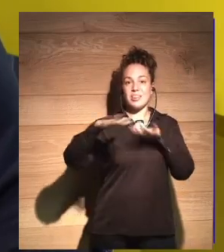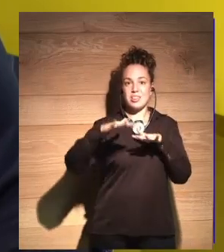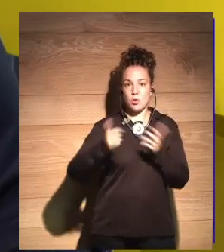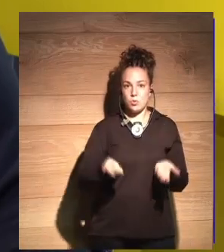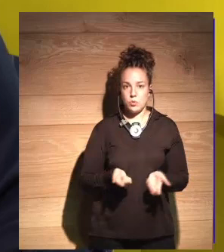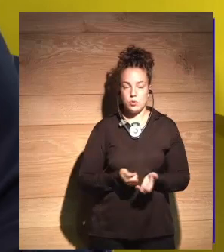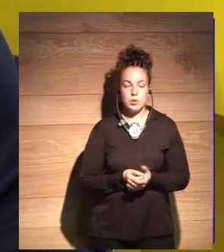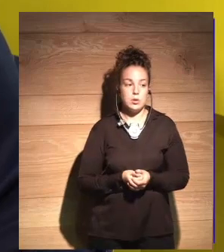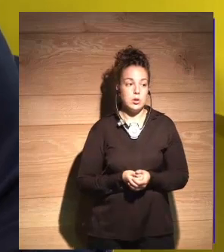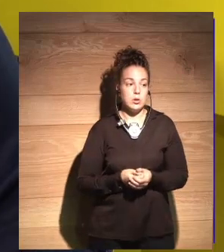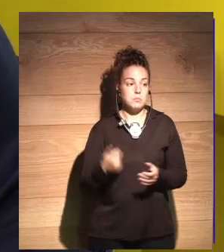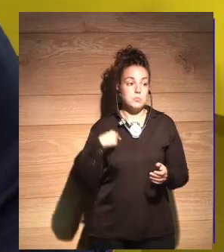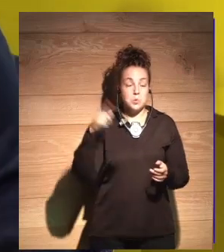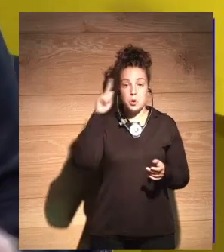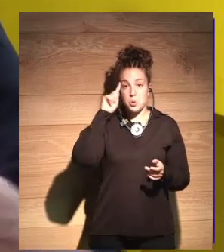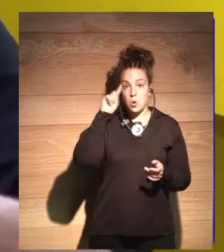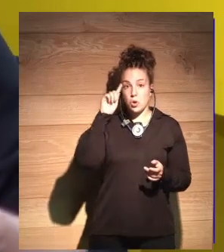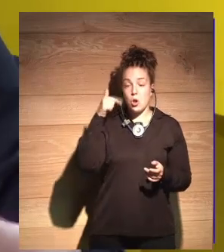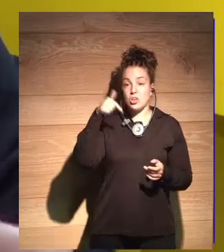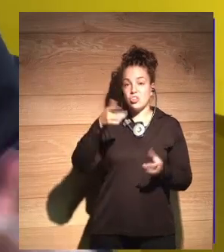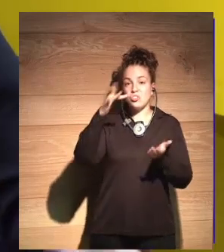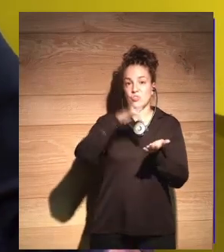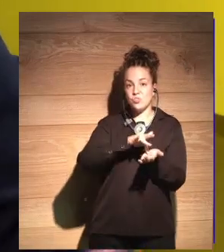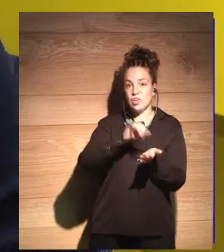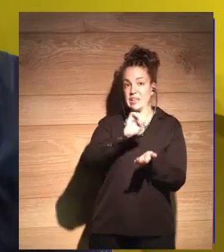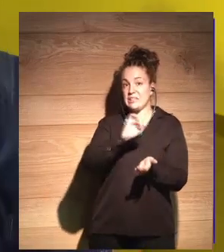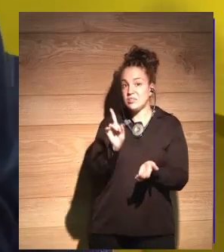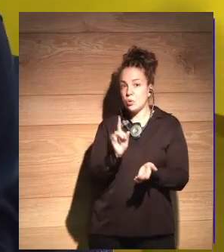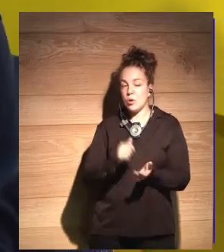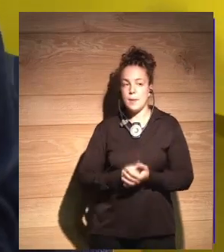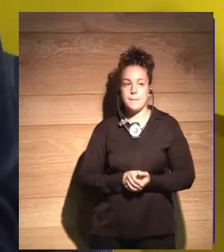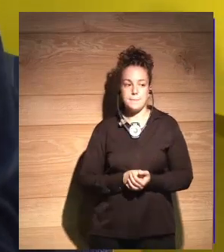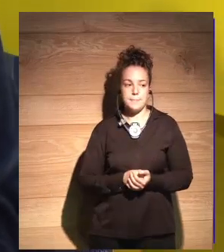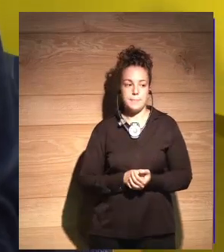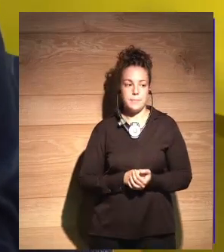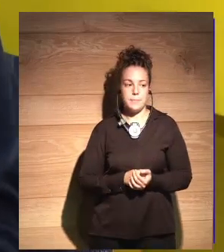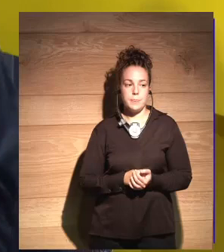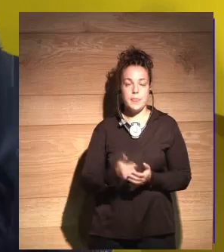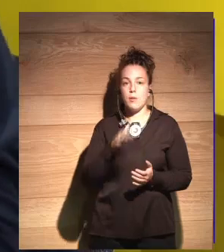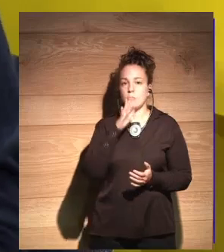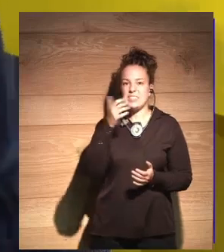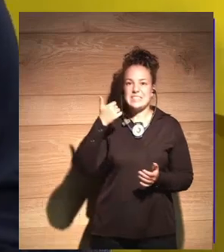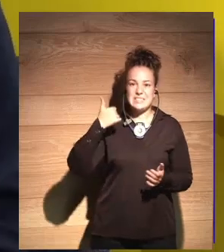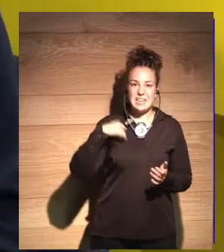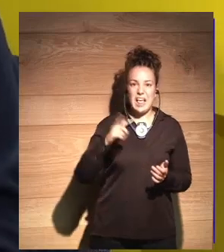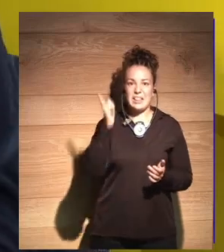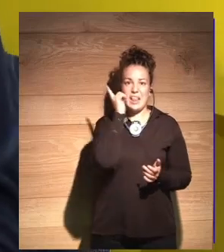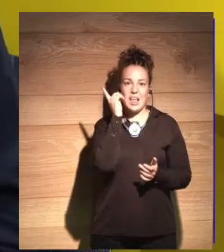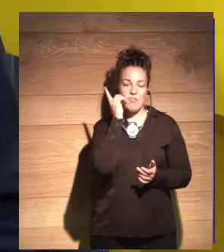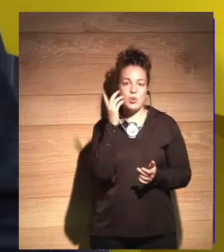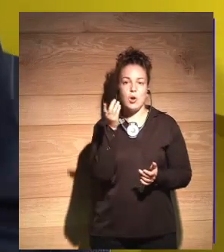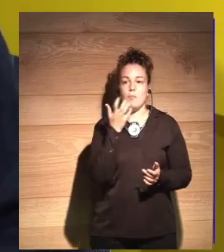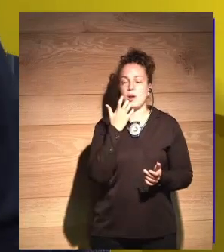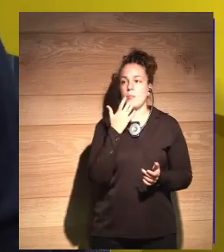don't think that that's going to happen. I mean, I think something close to it will I mean, there already is in the phones. People can make, you